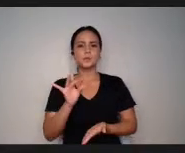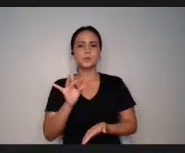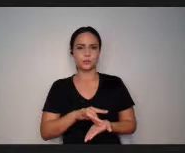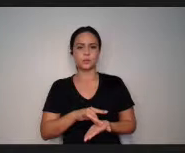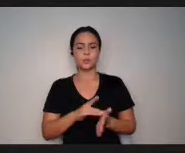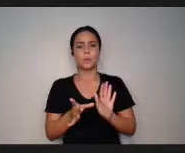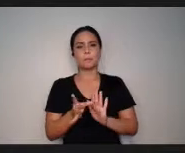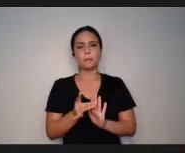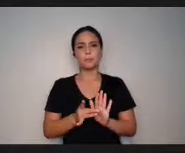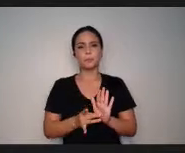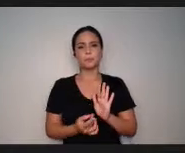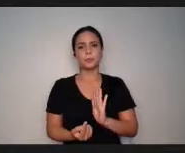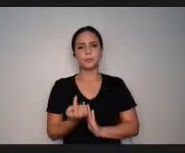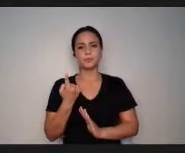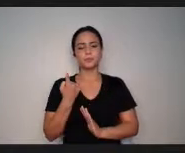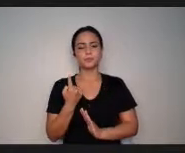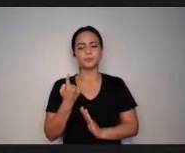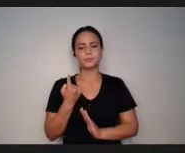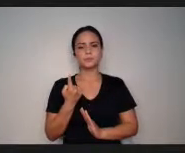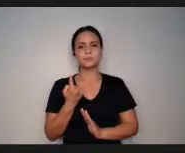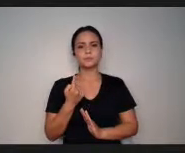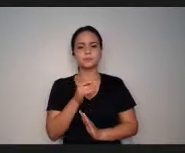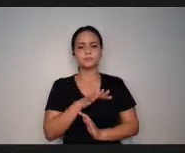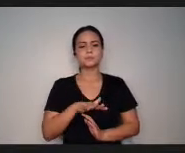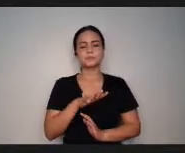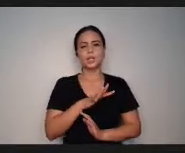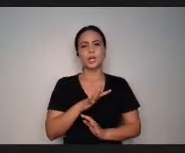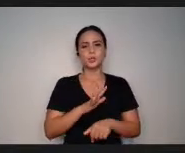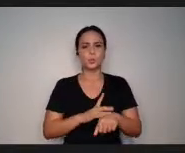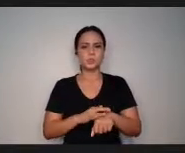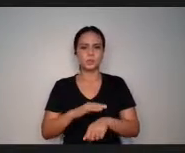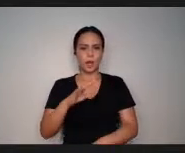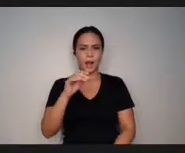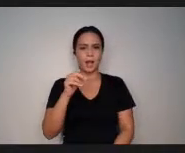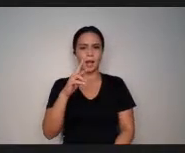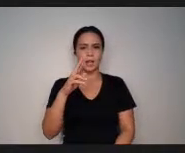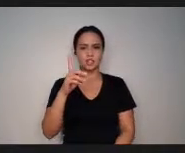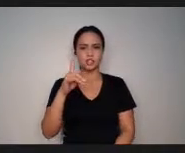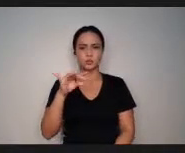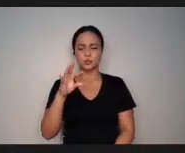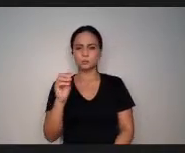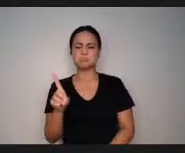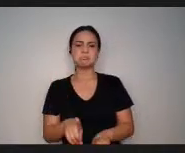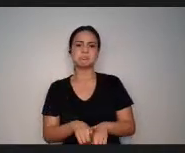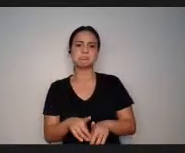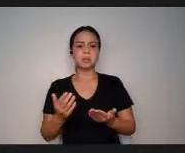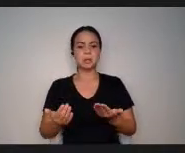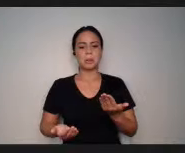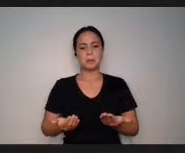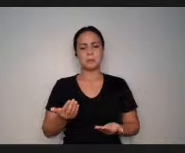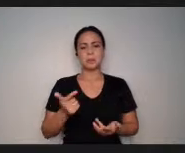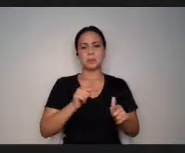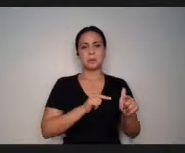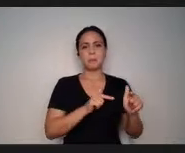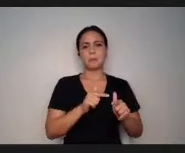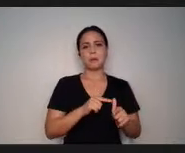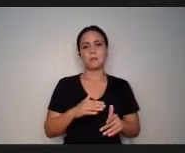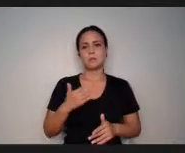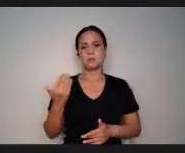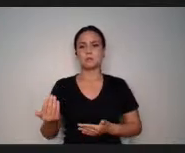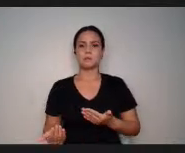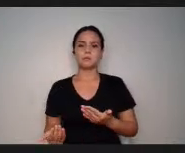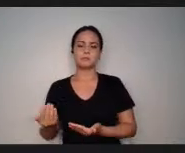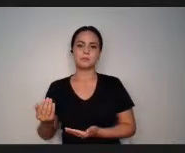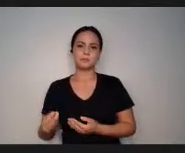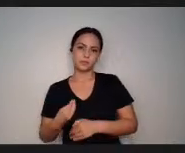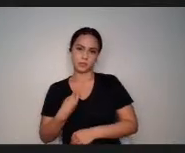strain, effort, reward imbalance, long work hours, organizational injustice, shift work are all major risk factors for cardiovascular